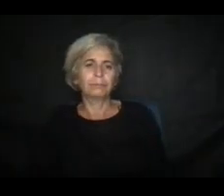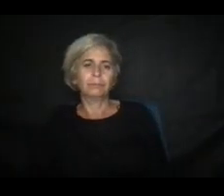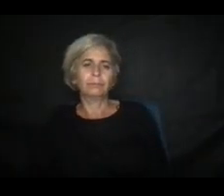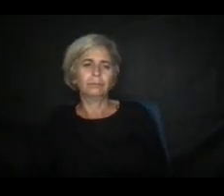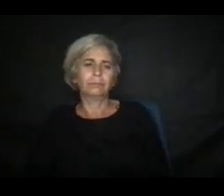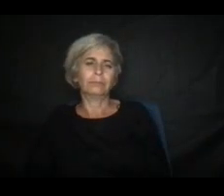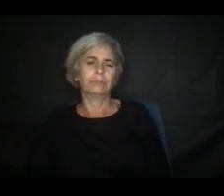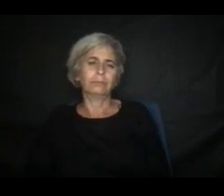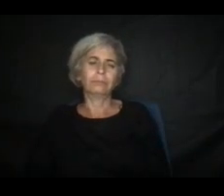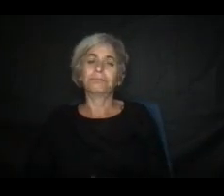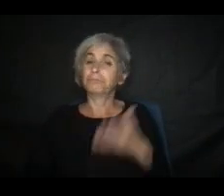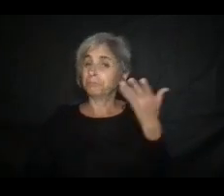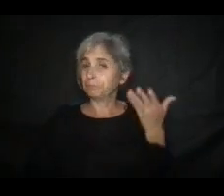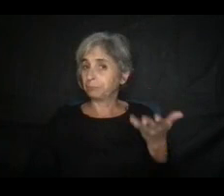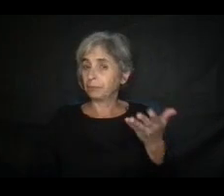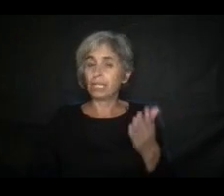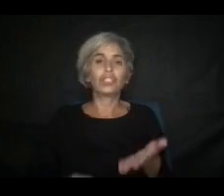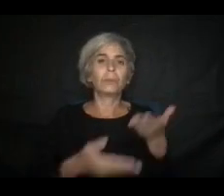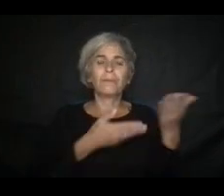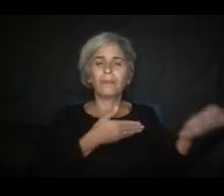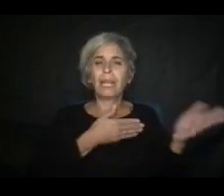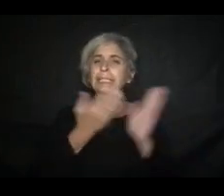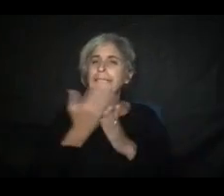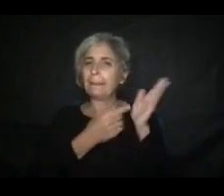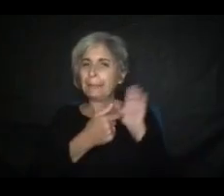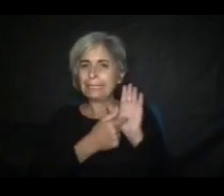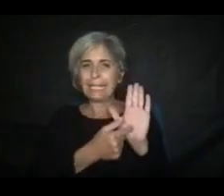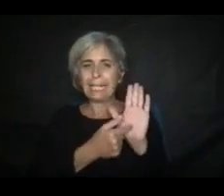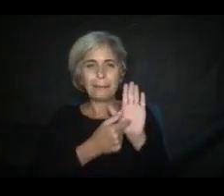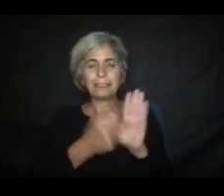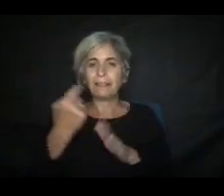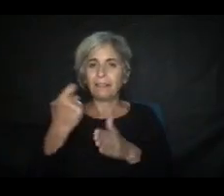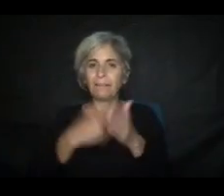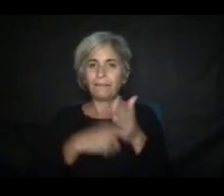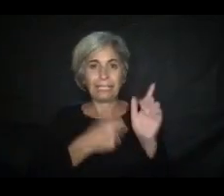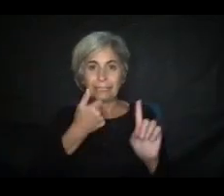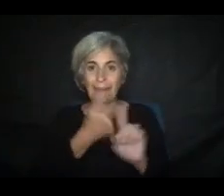And so just to provide a few examples of the fee itself,